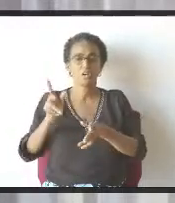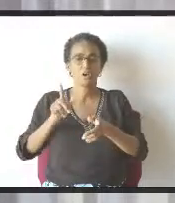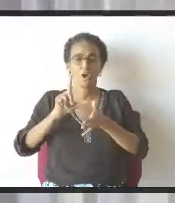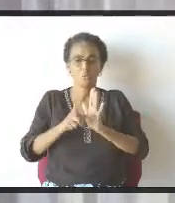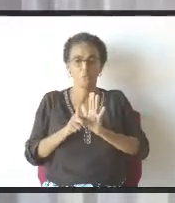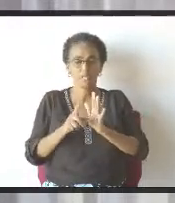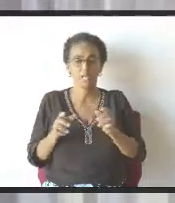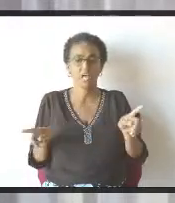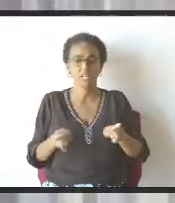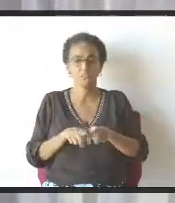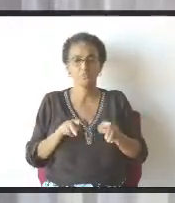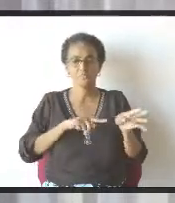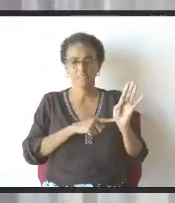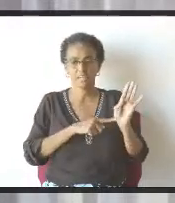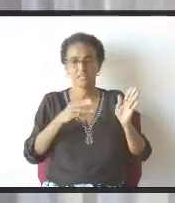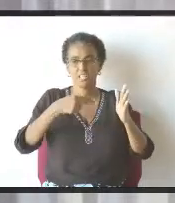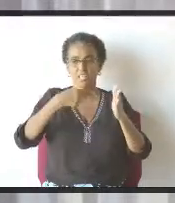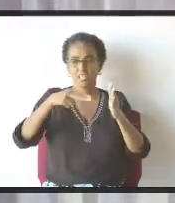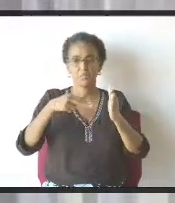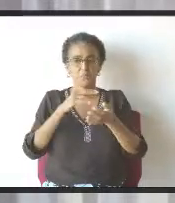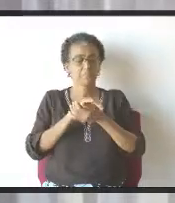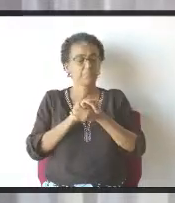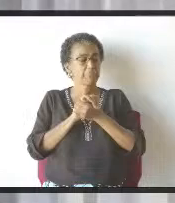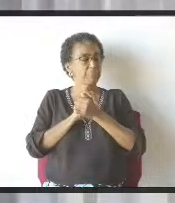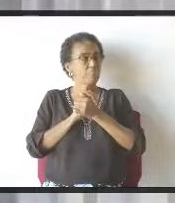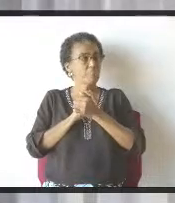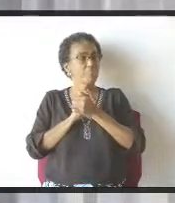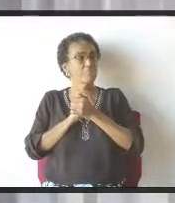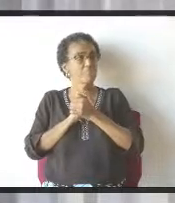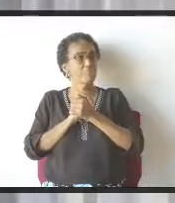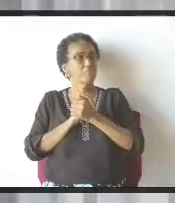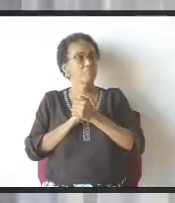know it, as if we understand what you are singing this morning.